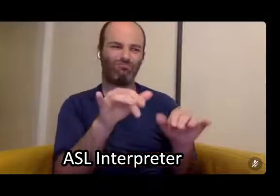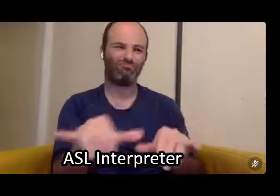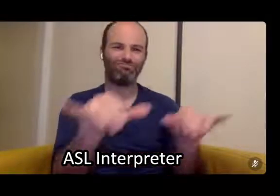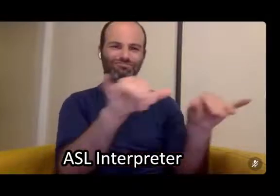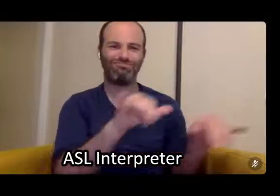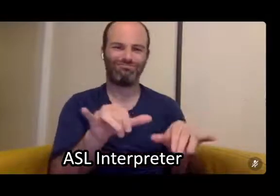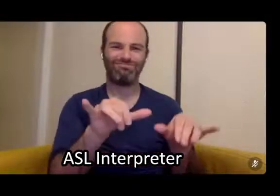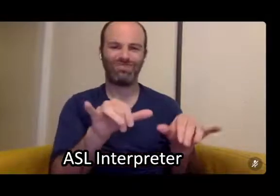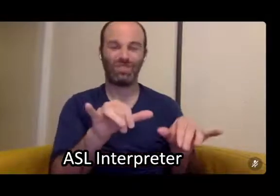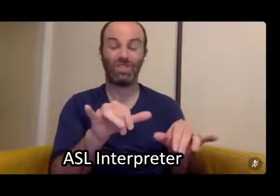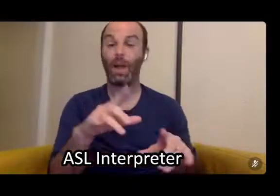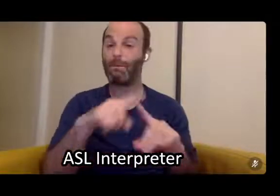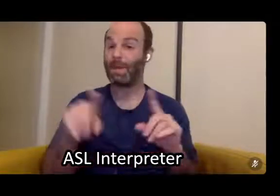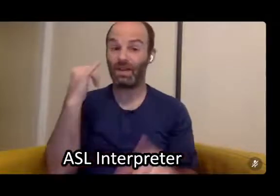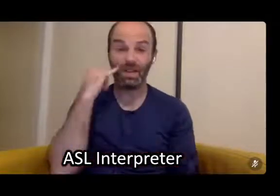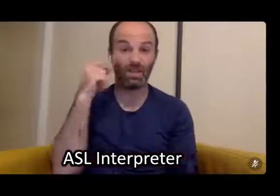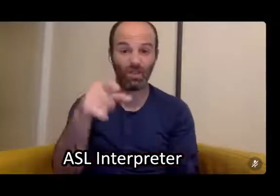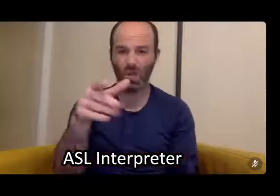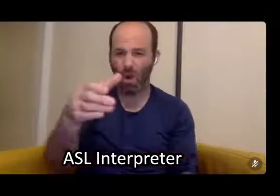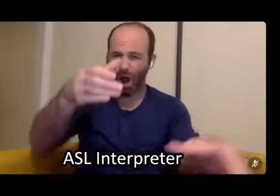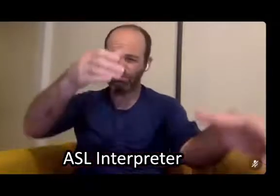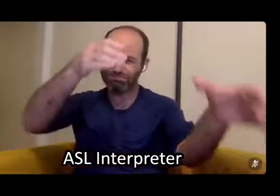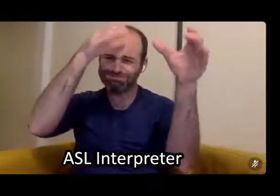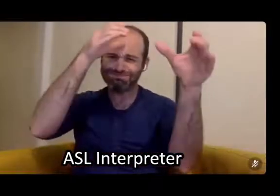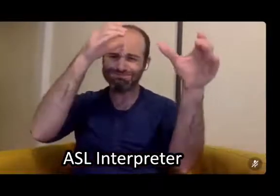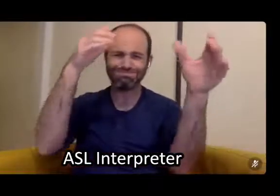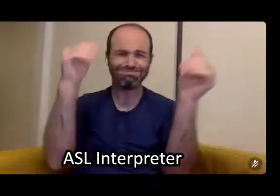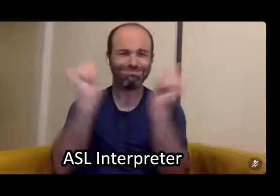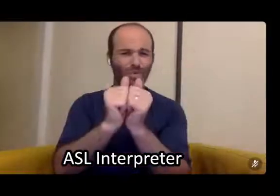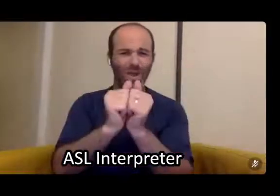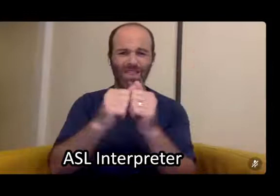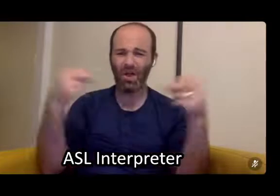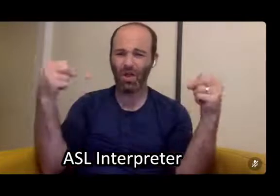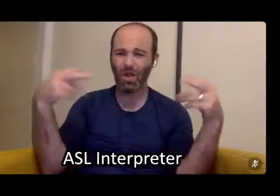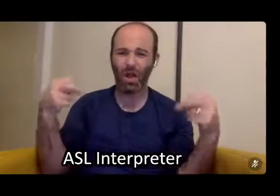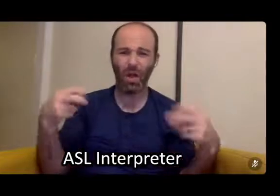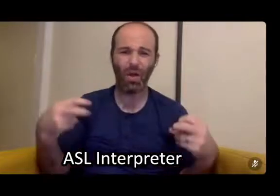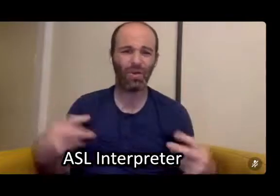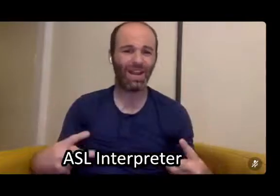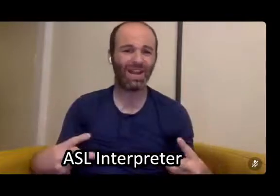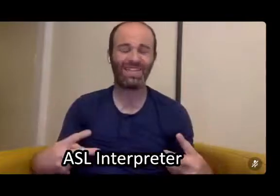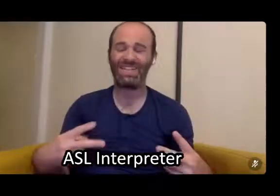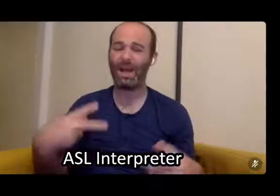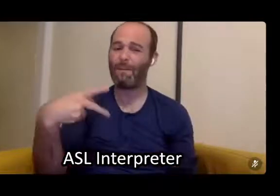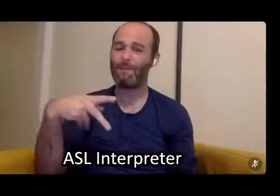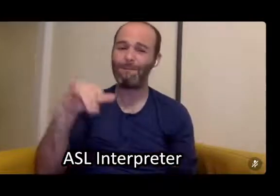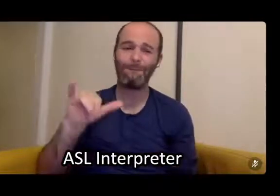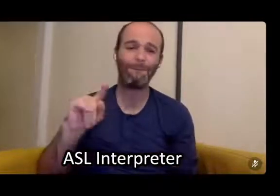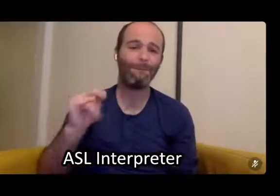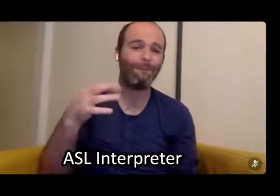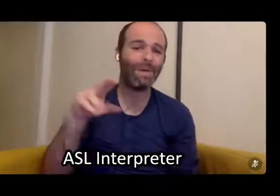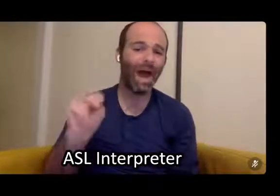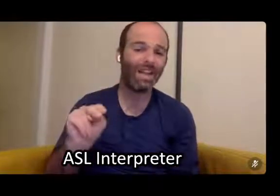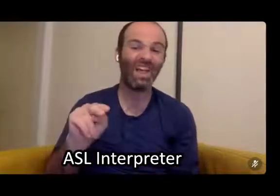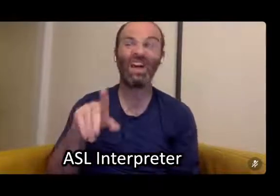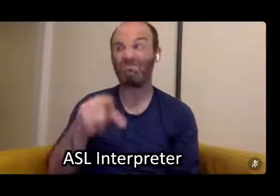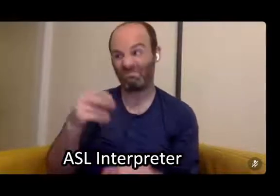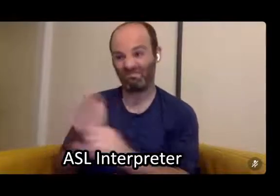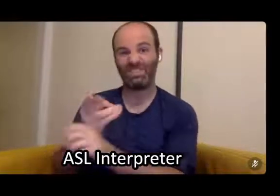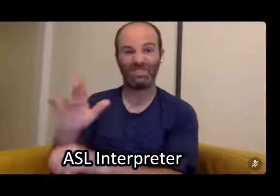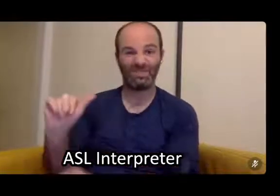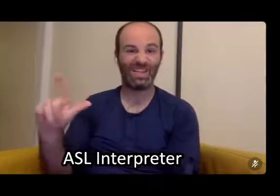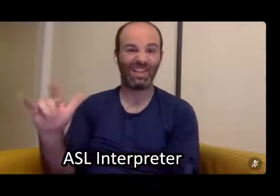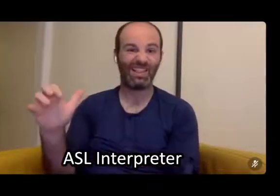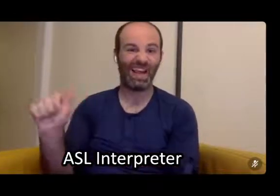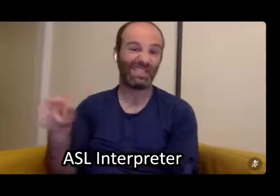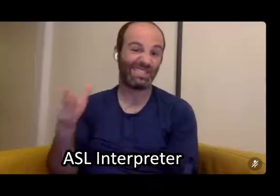a programmer, you know a bit of Python, then the A lady's pretty cool. The next thing I wanted to